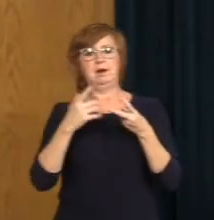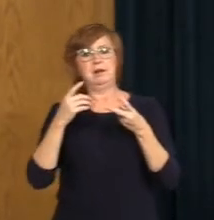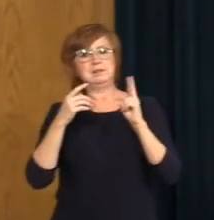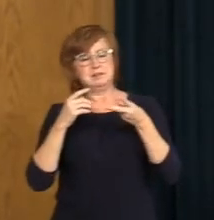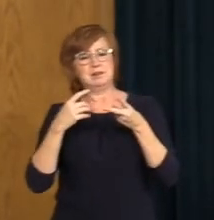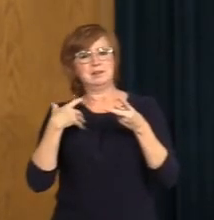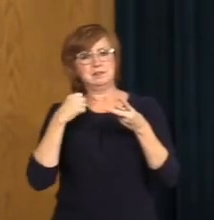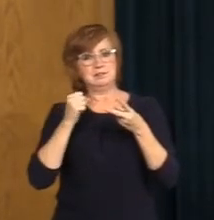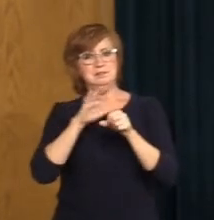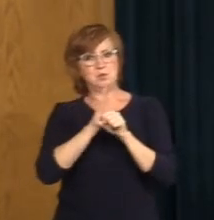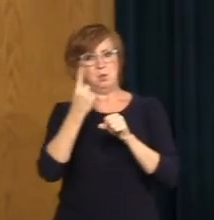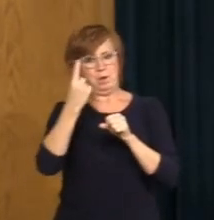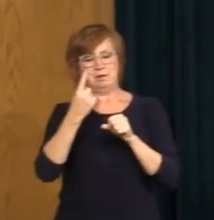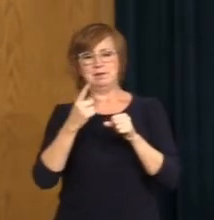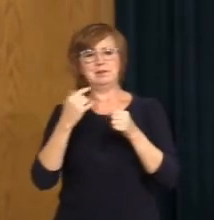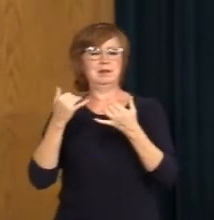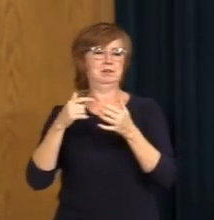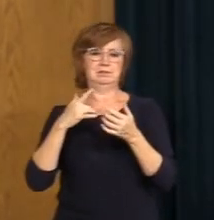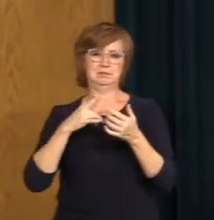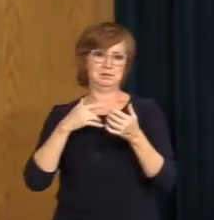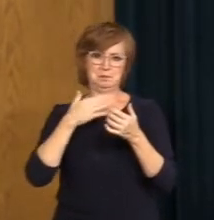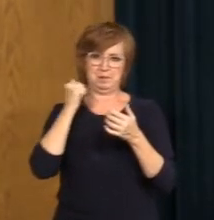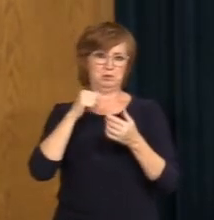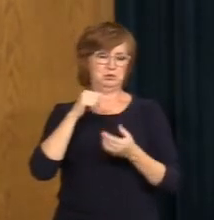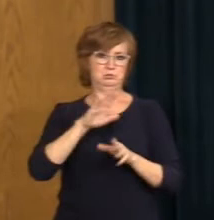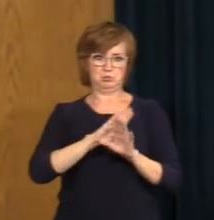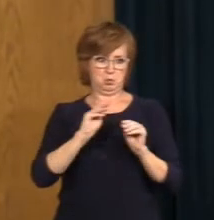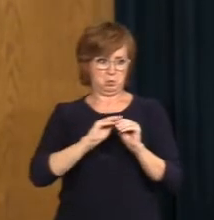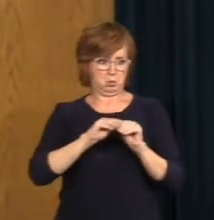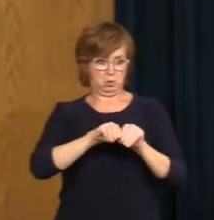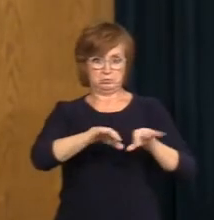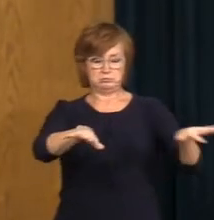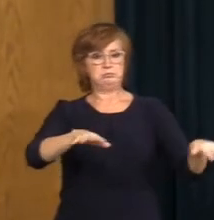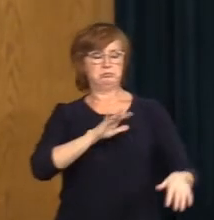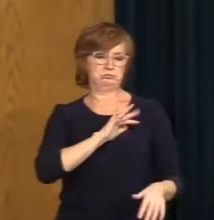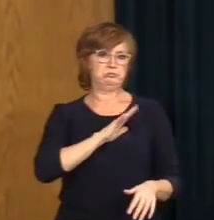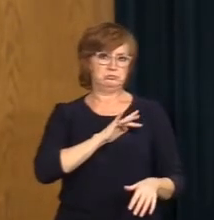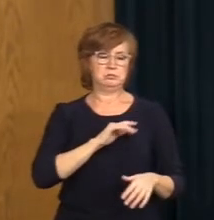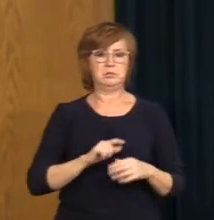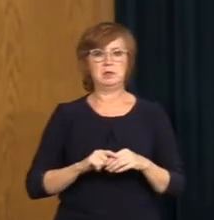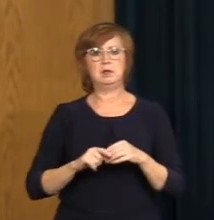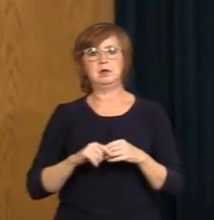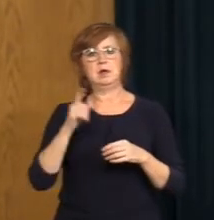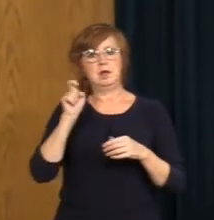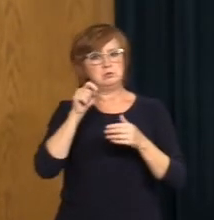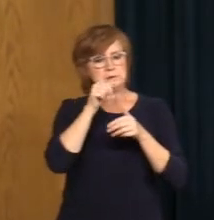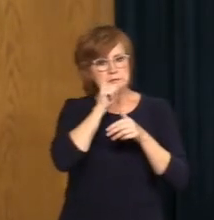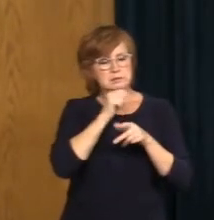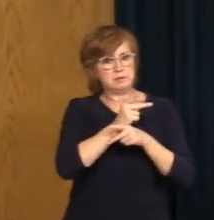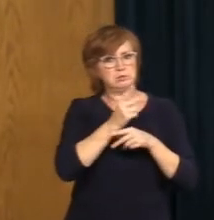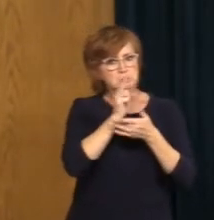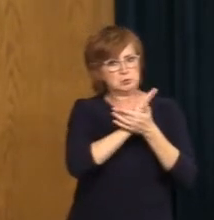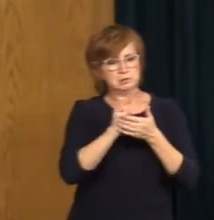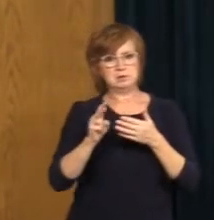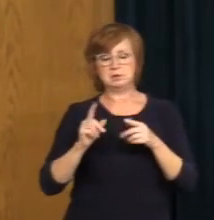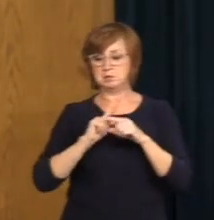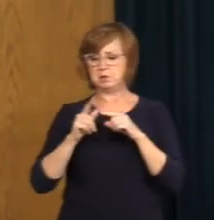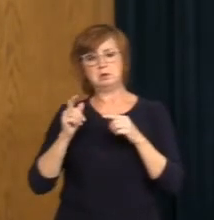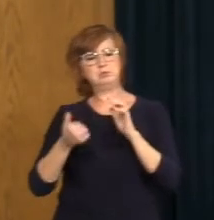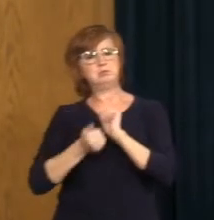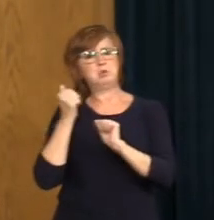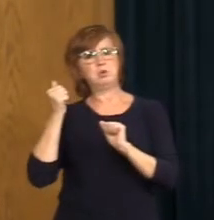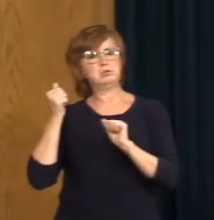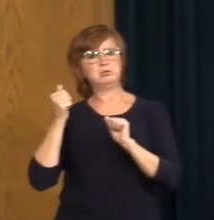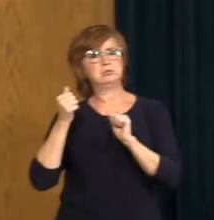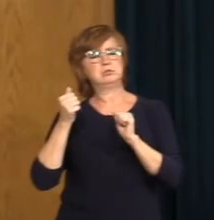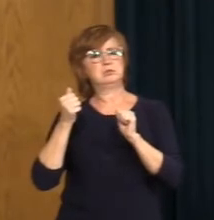back at school, no further issues. But it is important that we all continue to do what we're doing, children who are going to school,